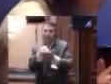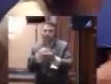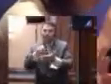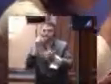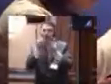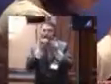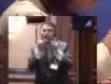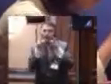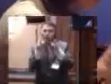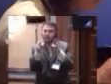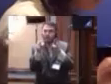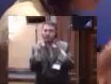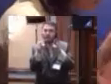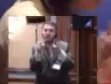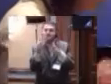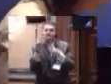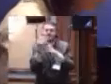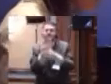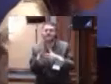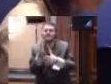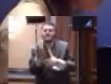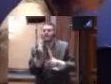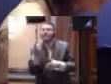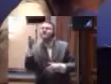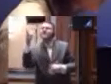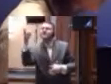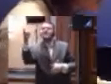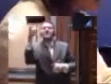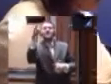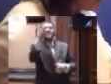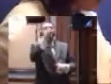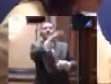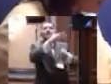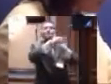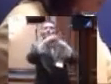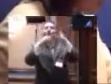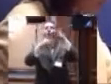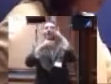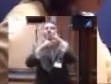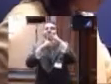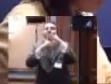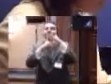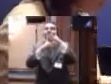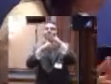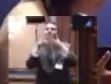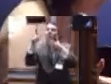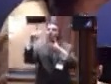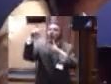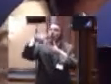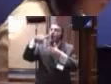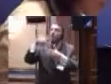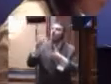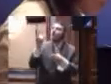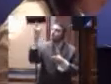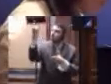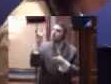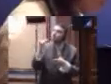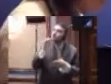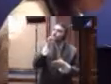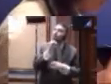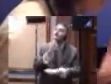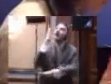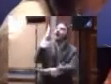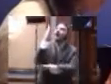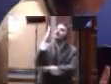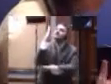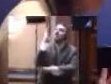I'd outlined, bearing in mind the challenges of the transition, but these are one of those that are there for the start of the